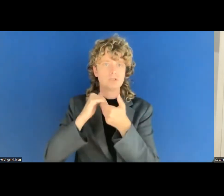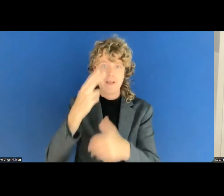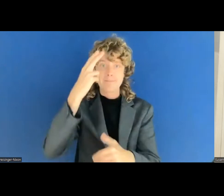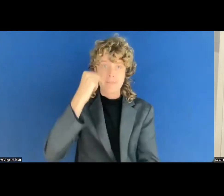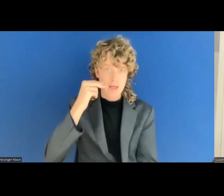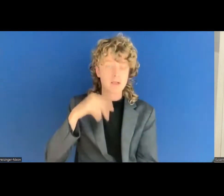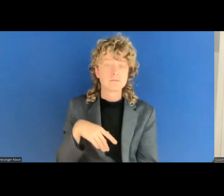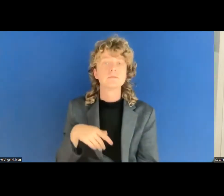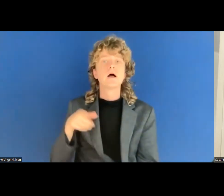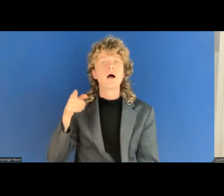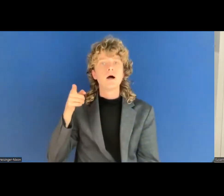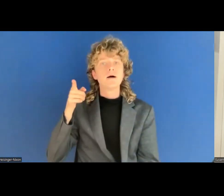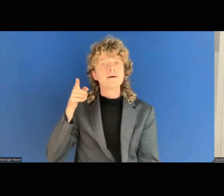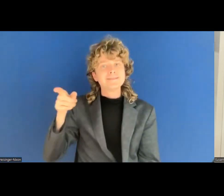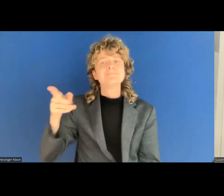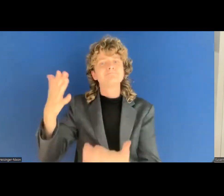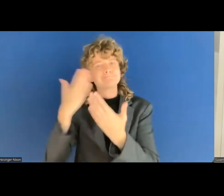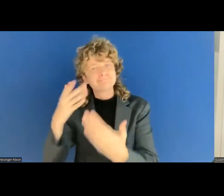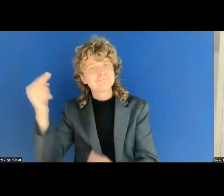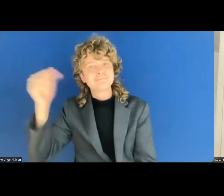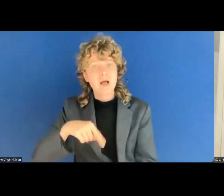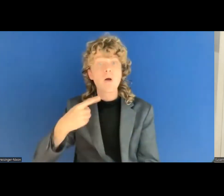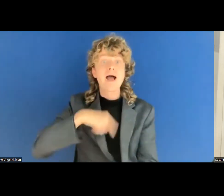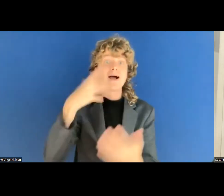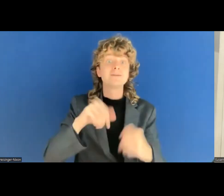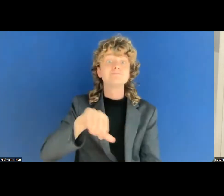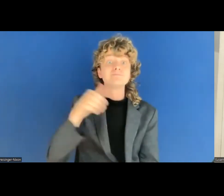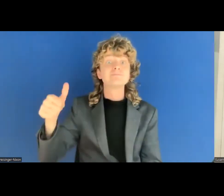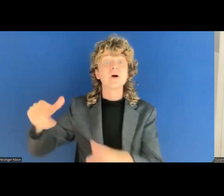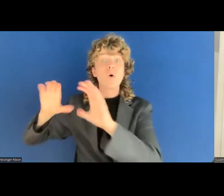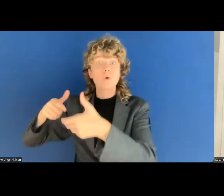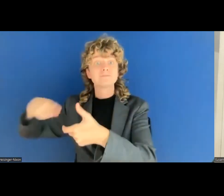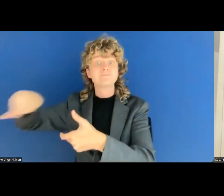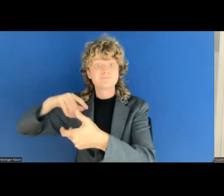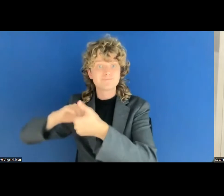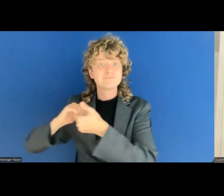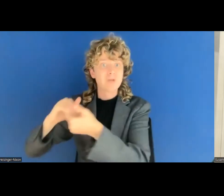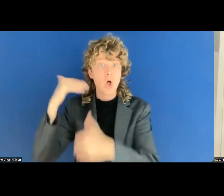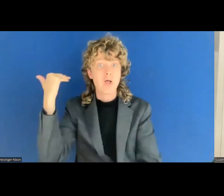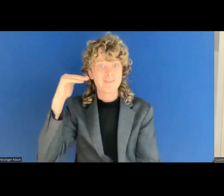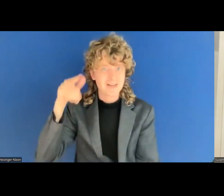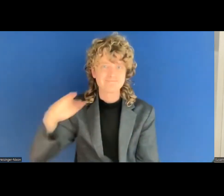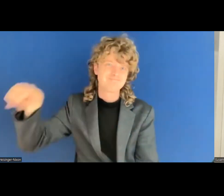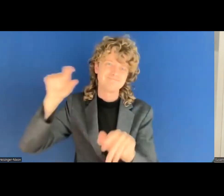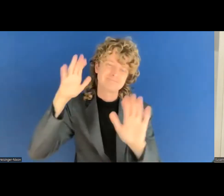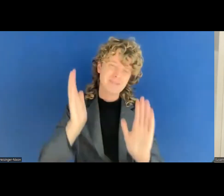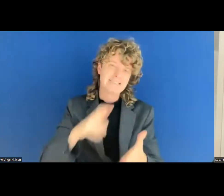of Hearing had to cancel very recently. So thank you for taking the time to join us today.